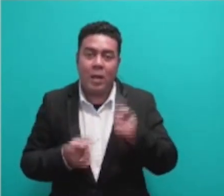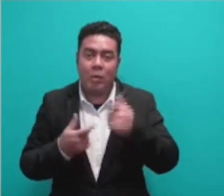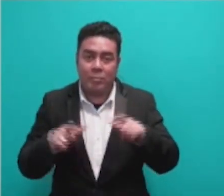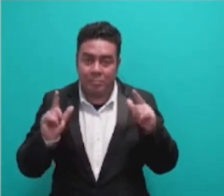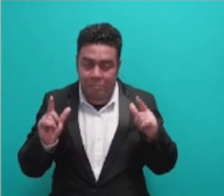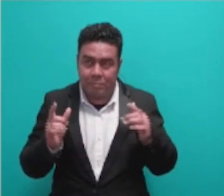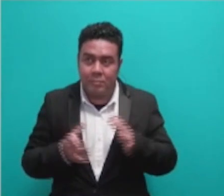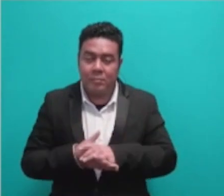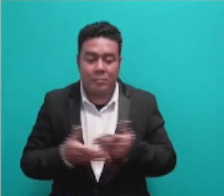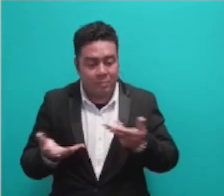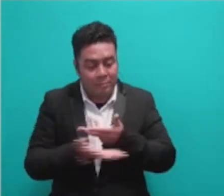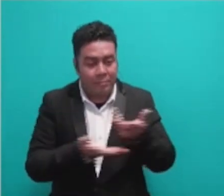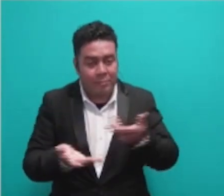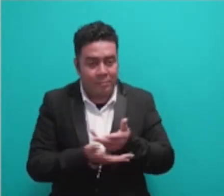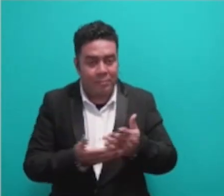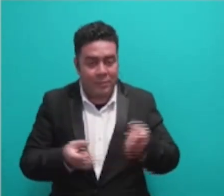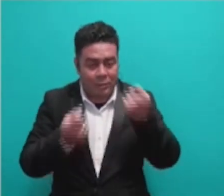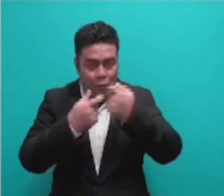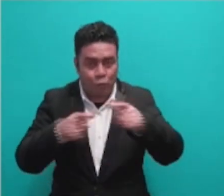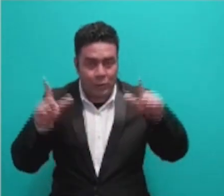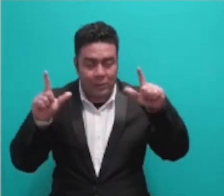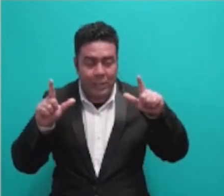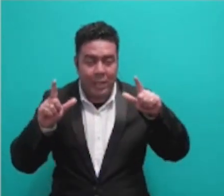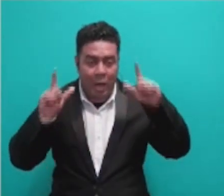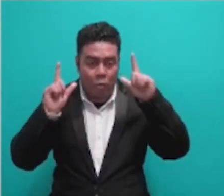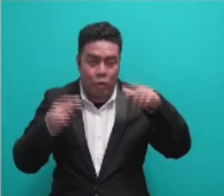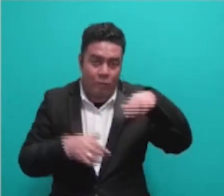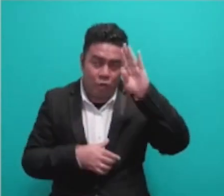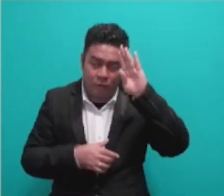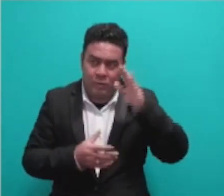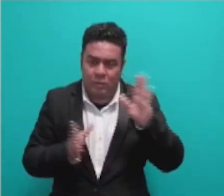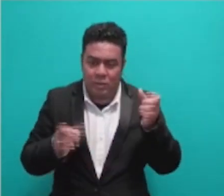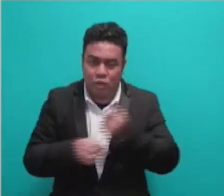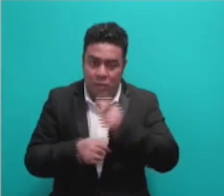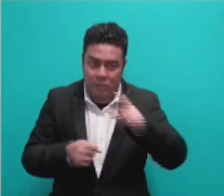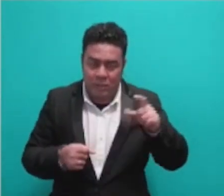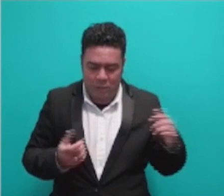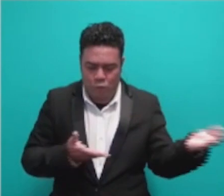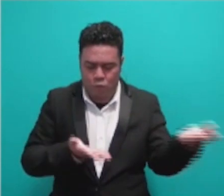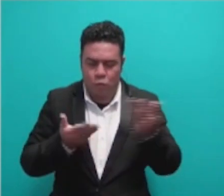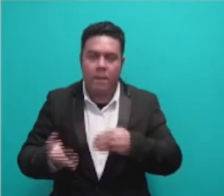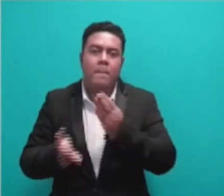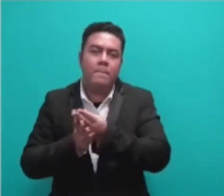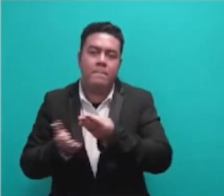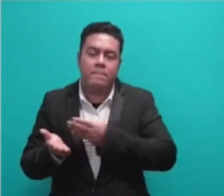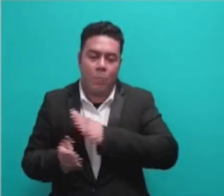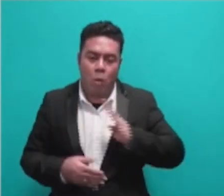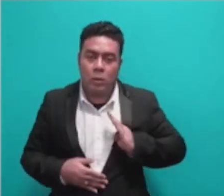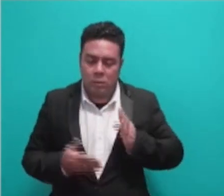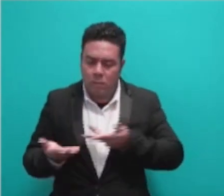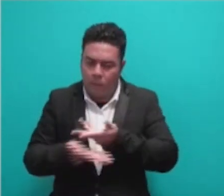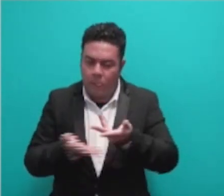after the discussion by the Great Council of Chiefs. It's brought back to the board to make its papers before it goes to